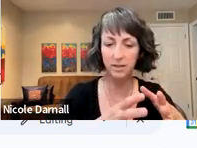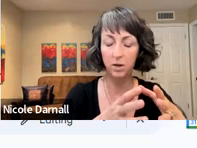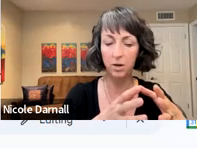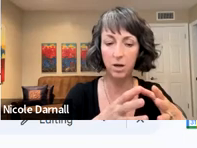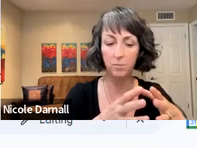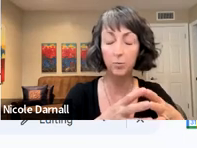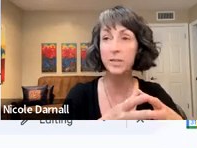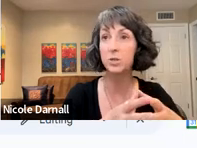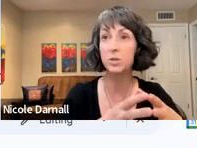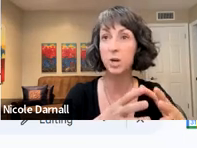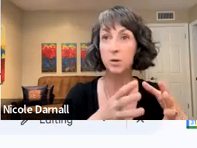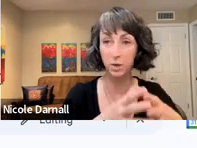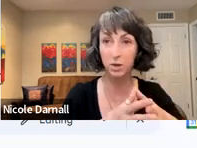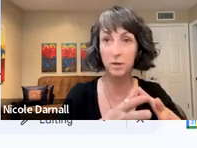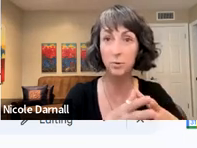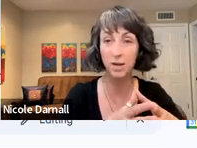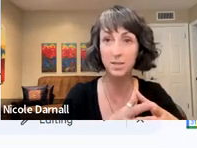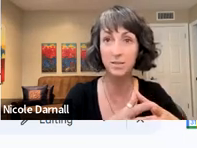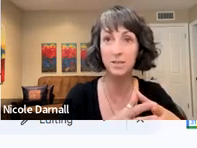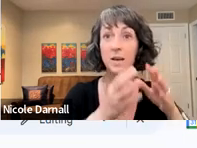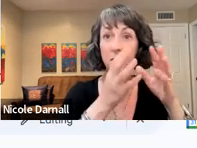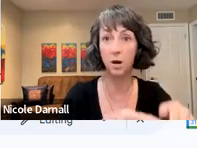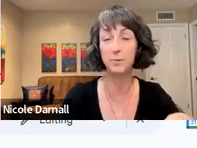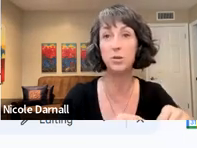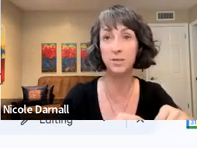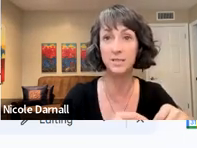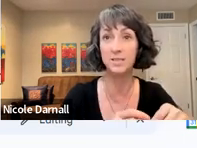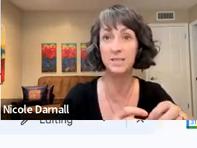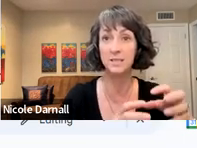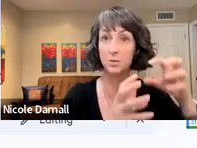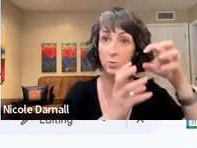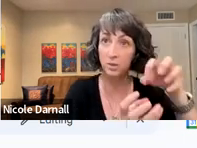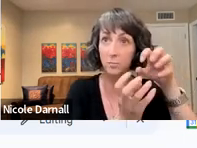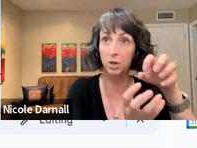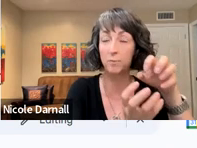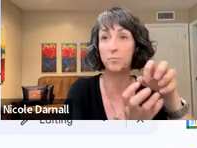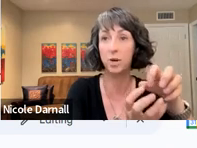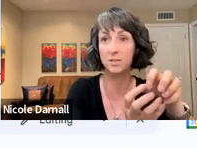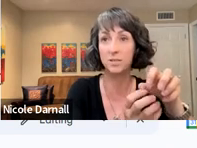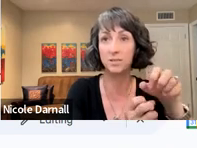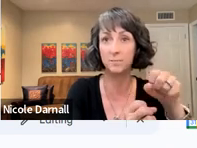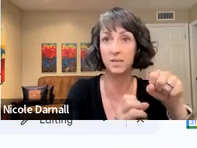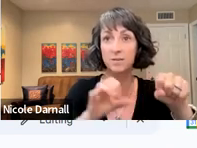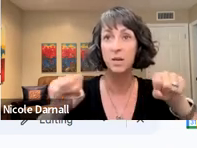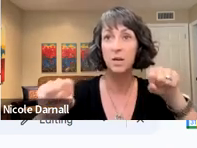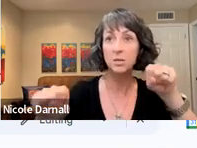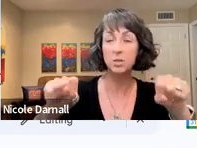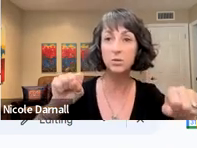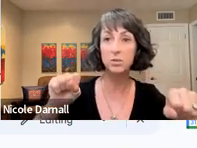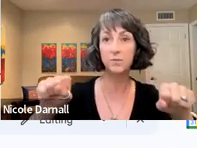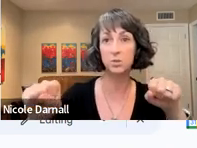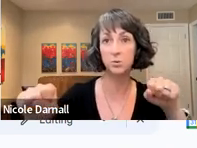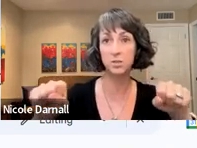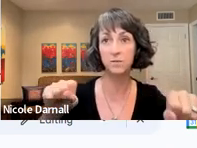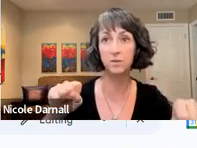just like research on procurement processes and the opportunities that exist within the procurement processes themselves. So